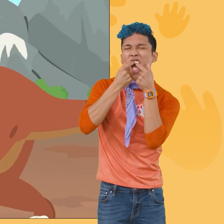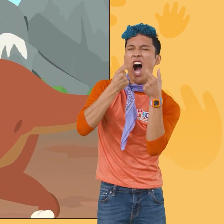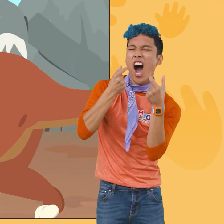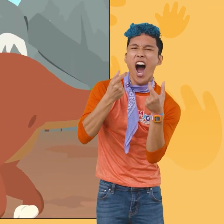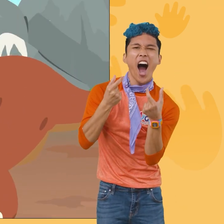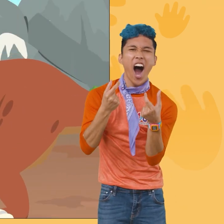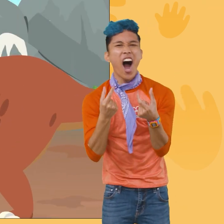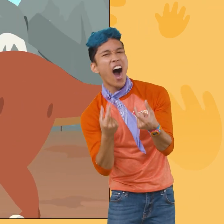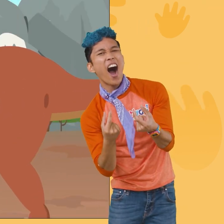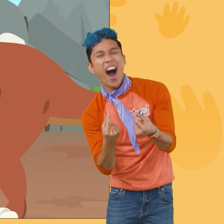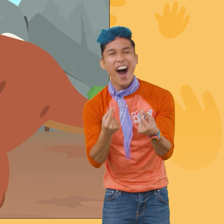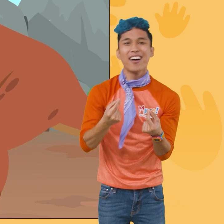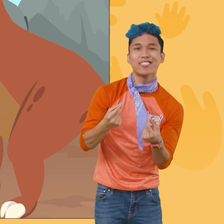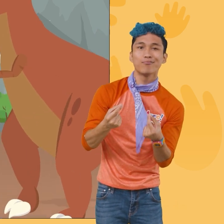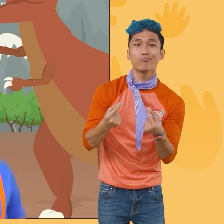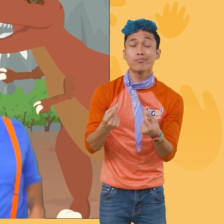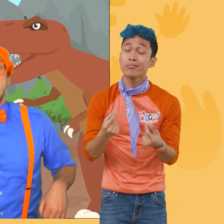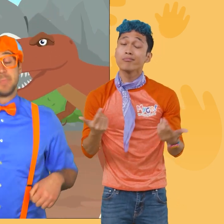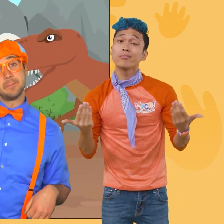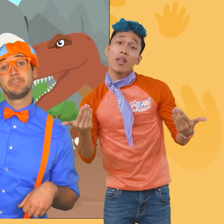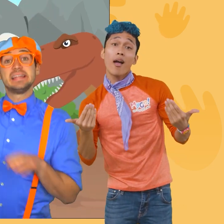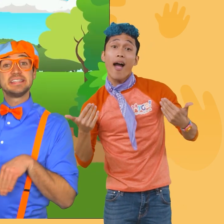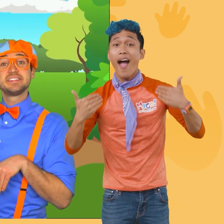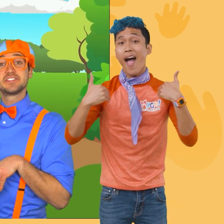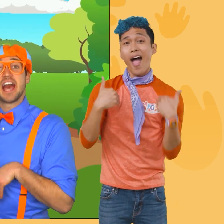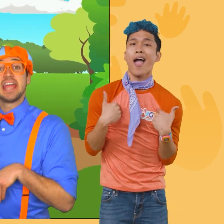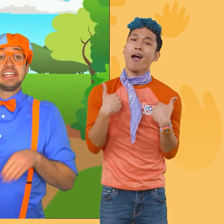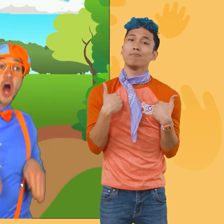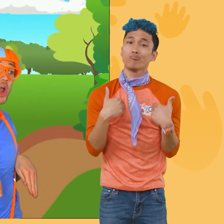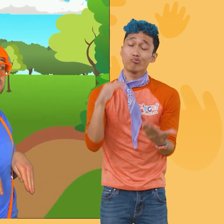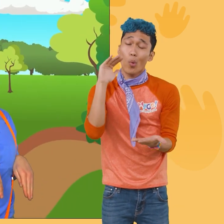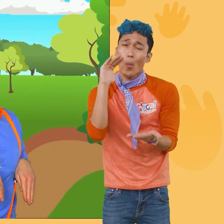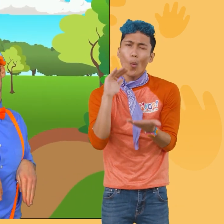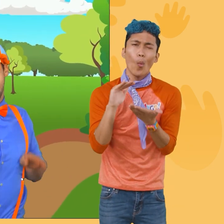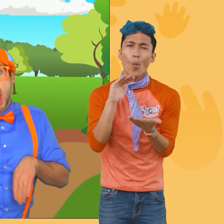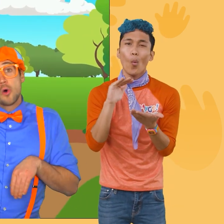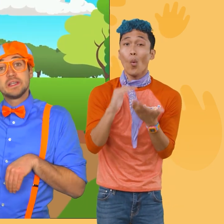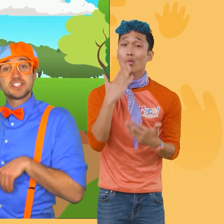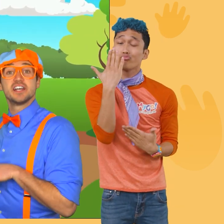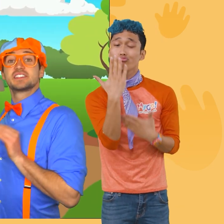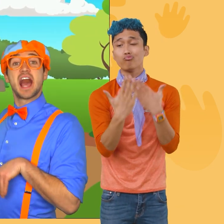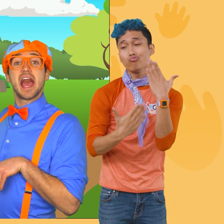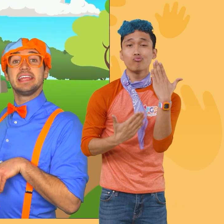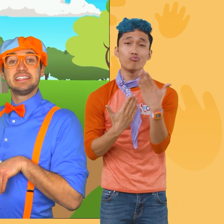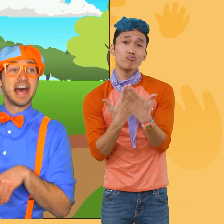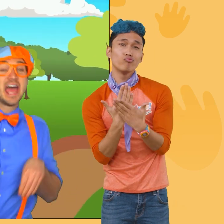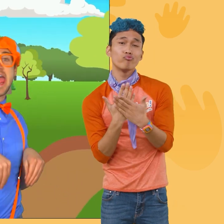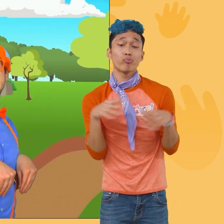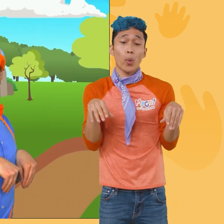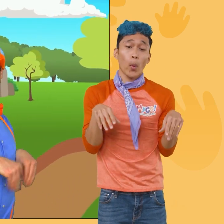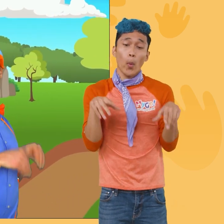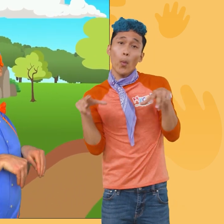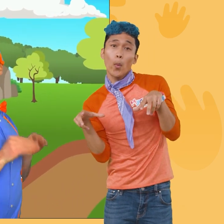the biggest, sharpest teeth. But little tiny arms are always just